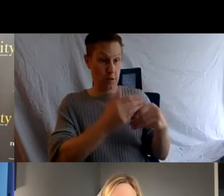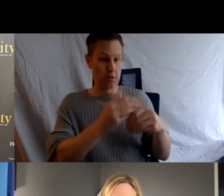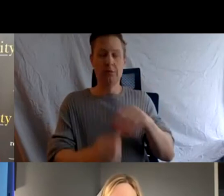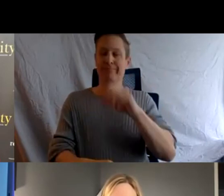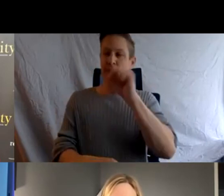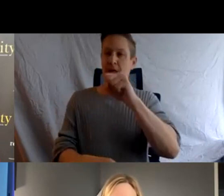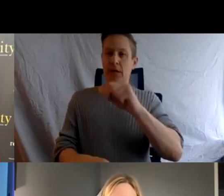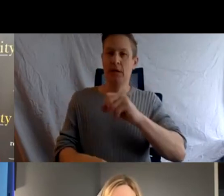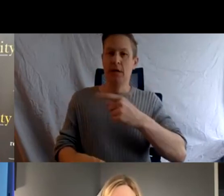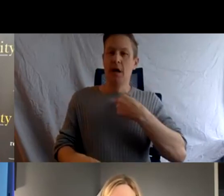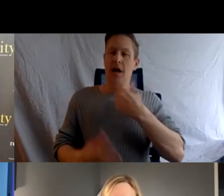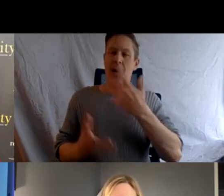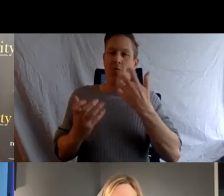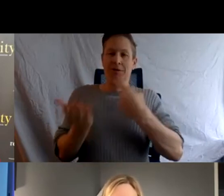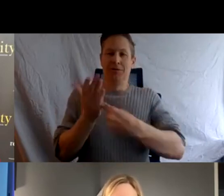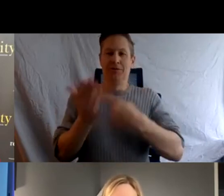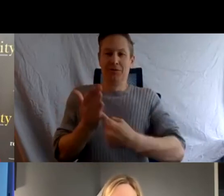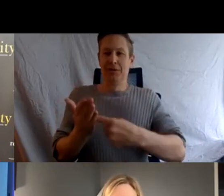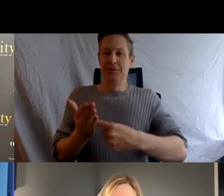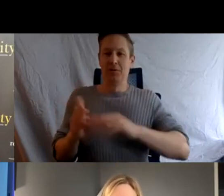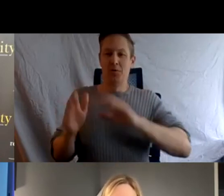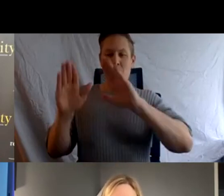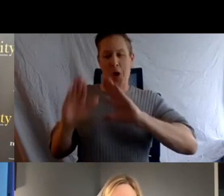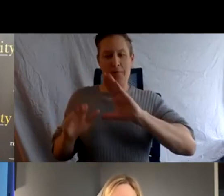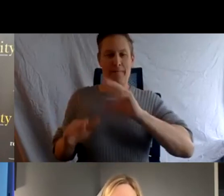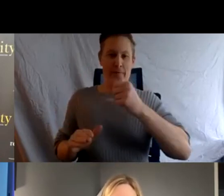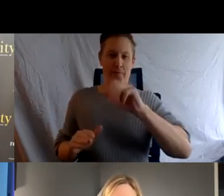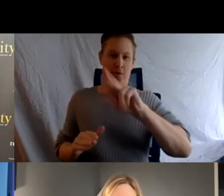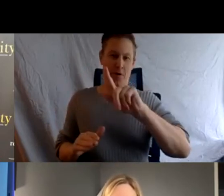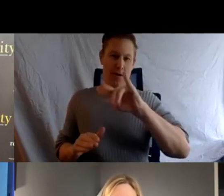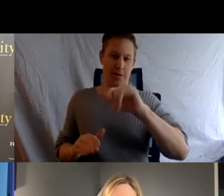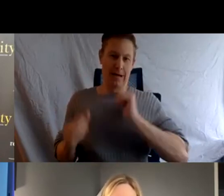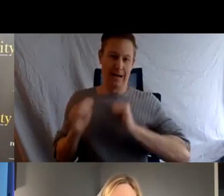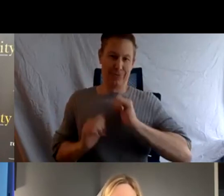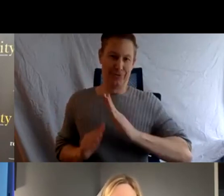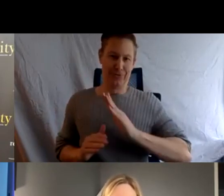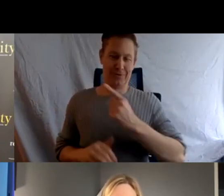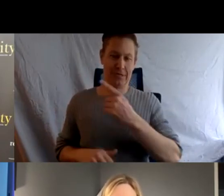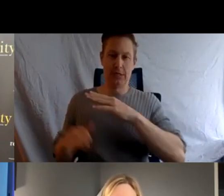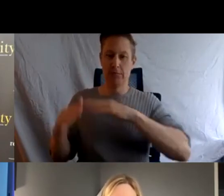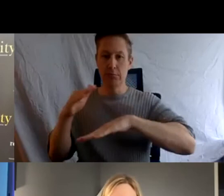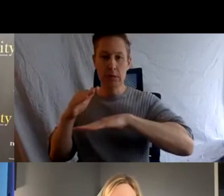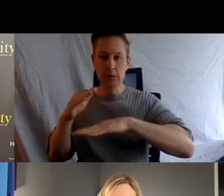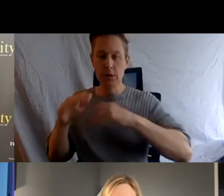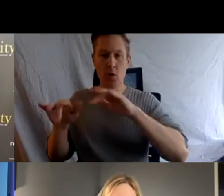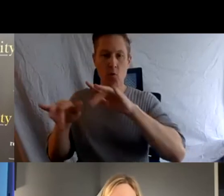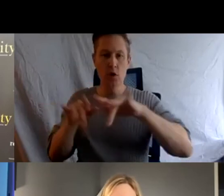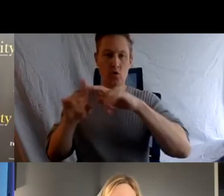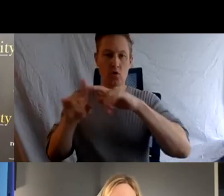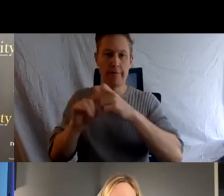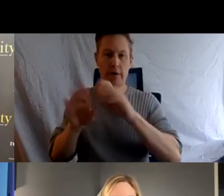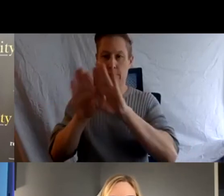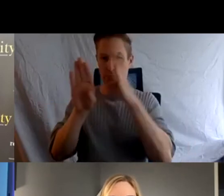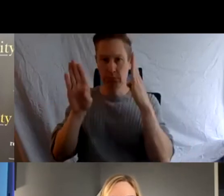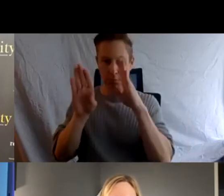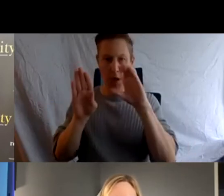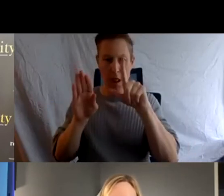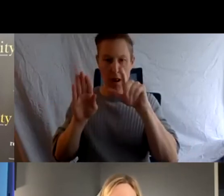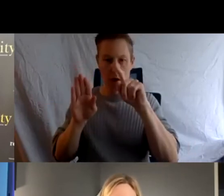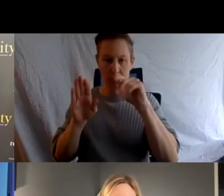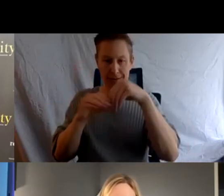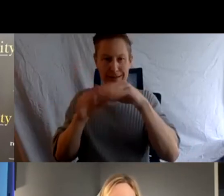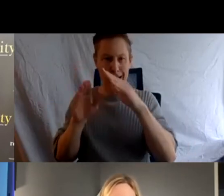great Hartley was, and how he basically recorded the show from a closet in his